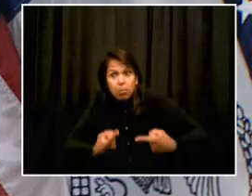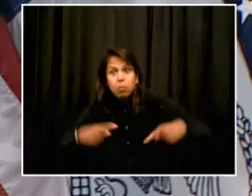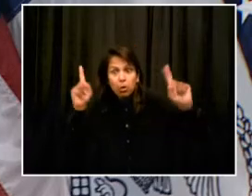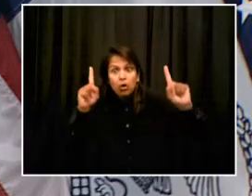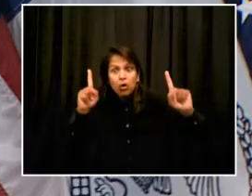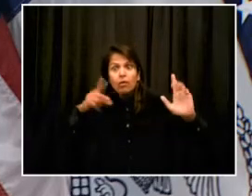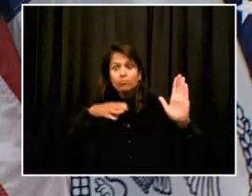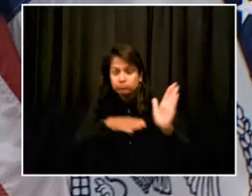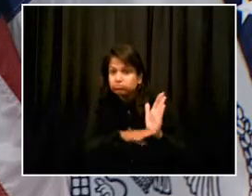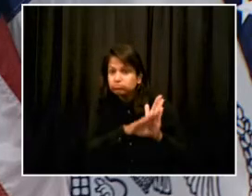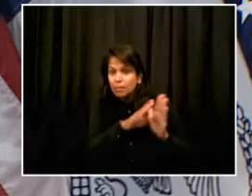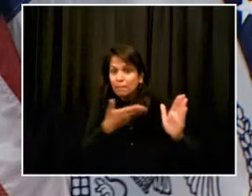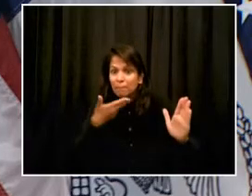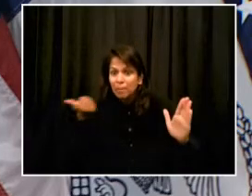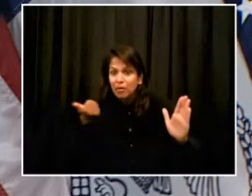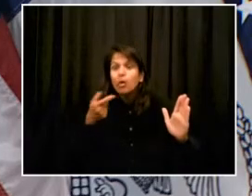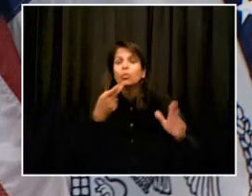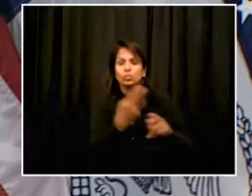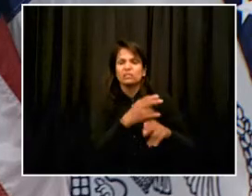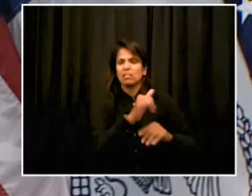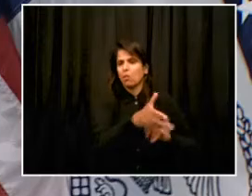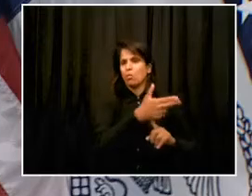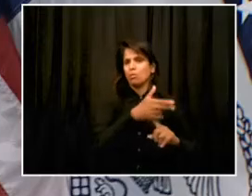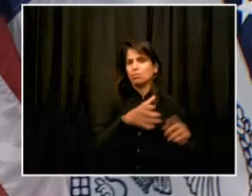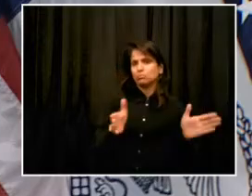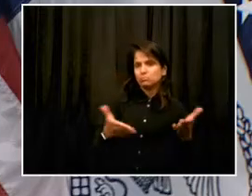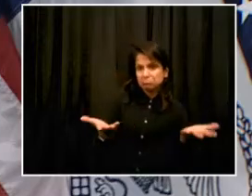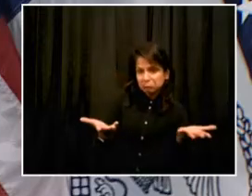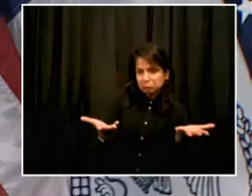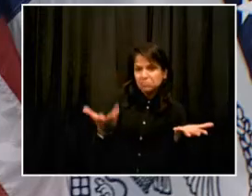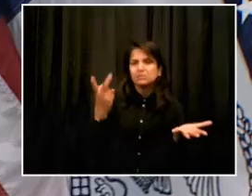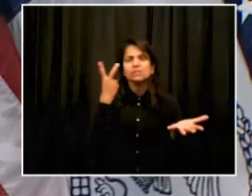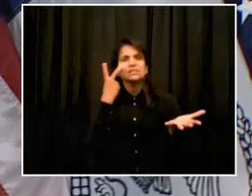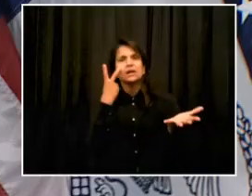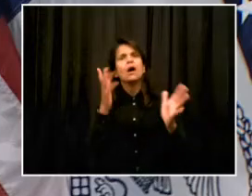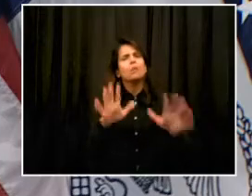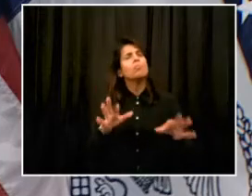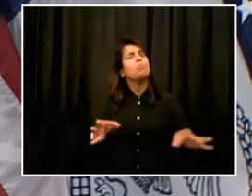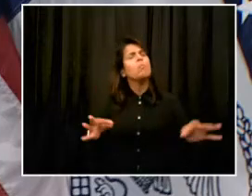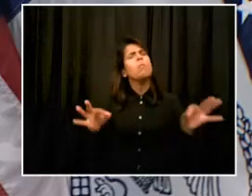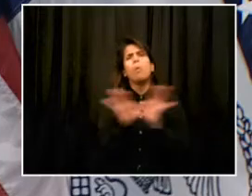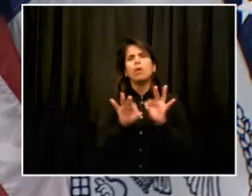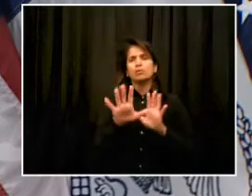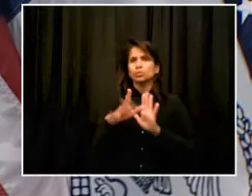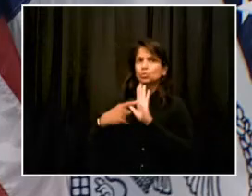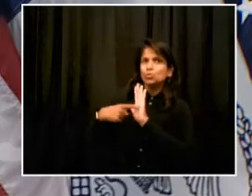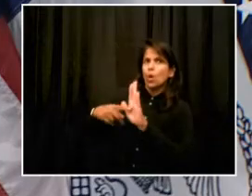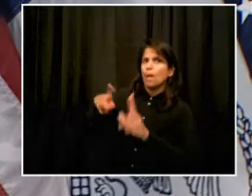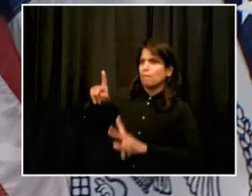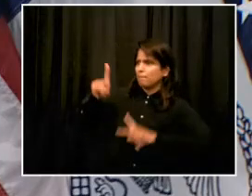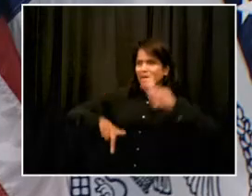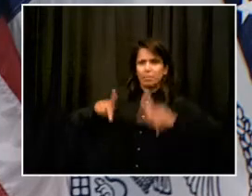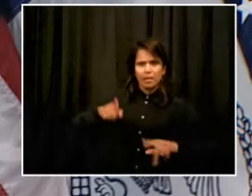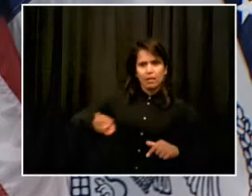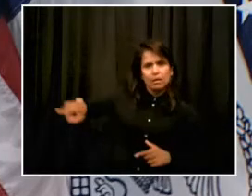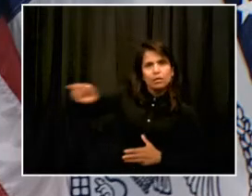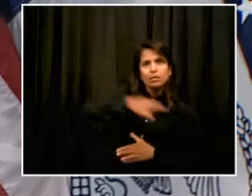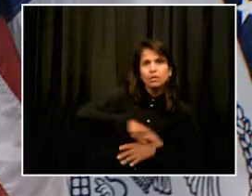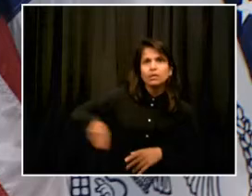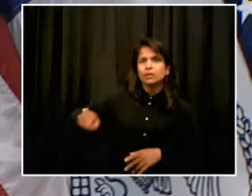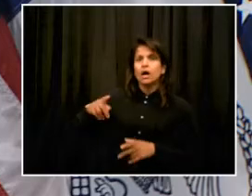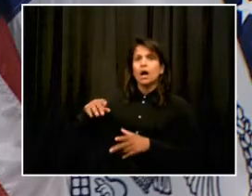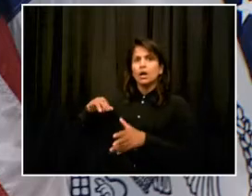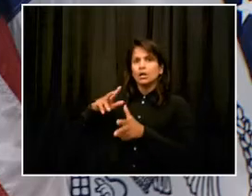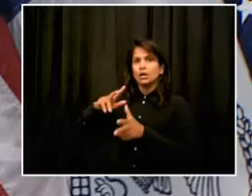having people see that these checkpoints are starting to happen around the city is going to send a powerful message. But it's something that we